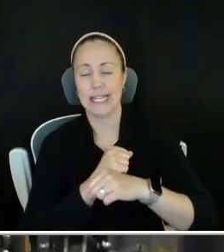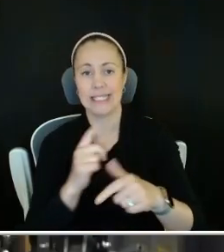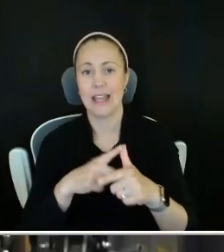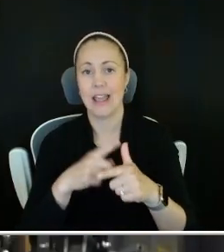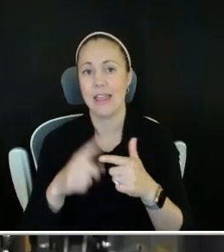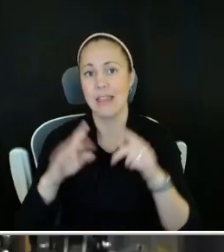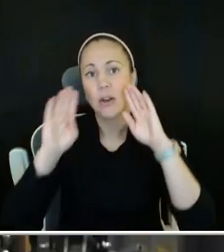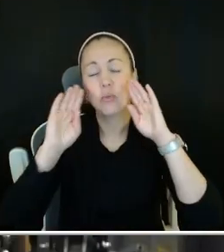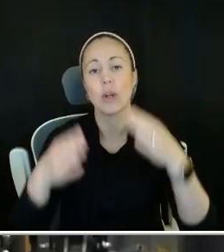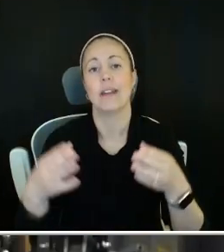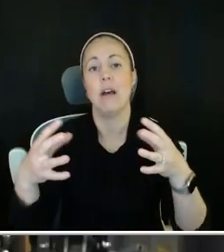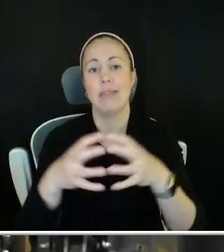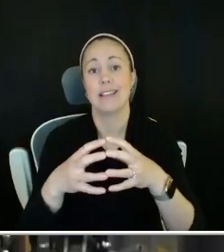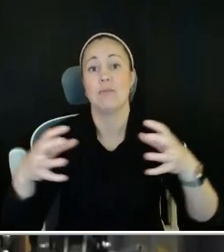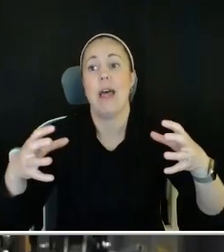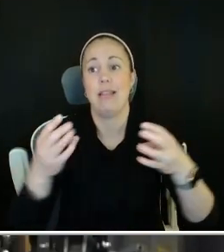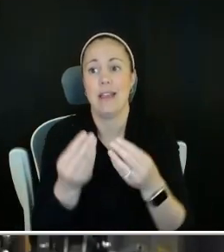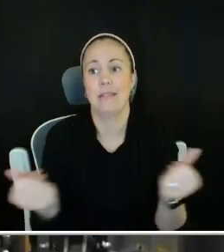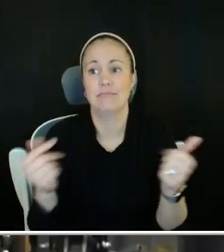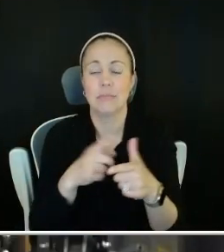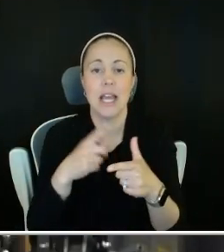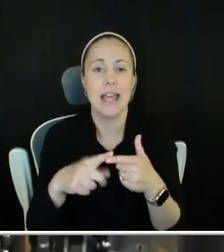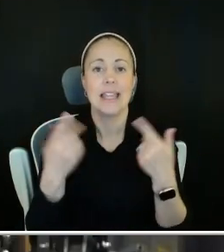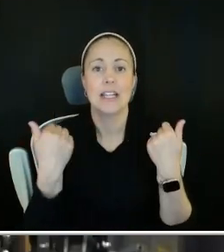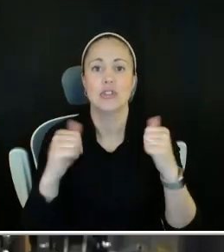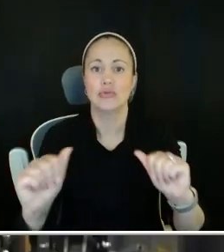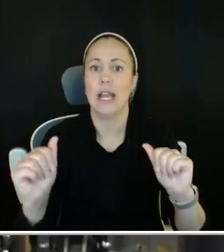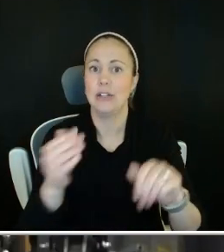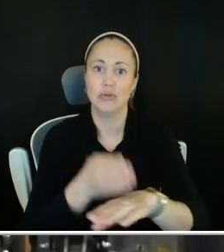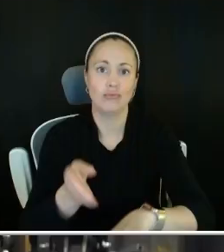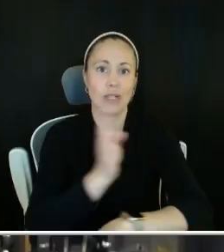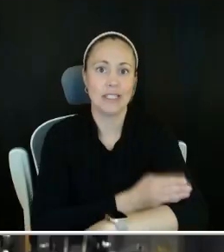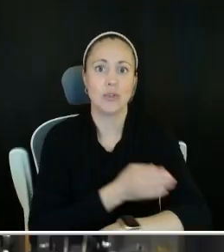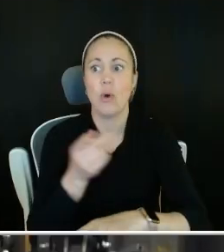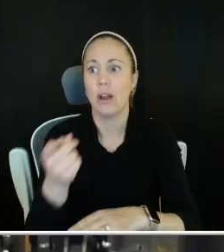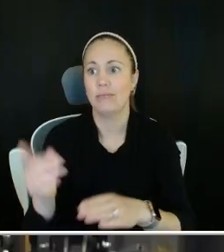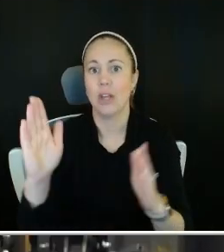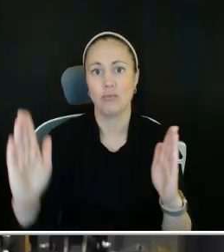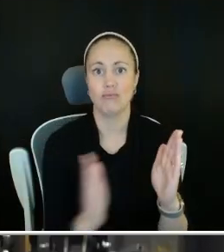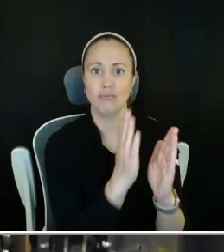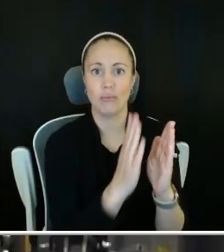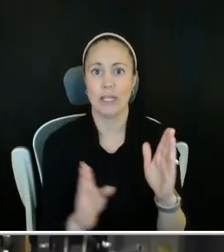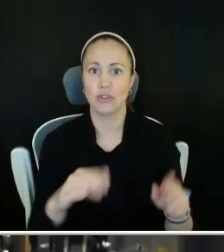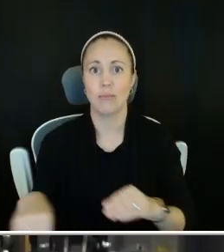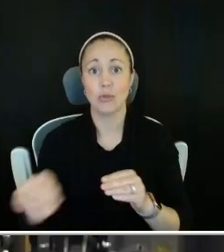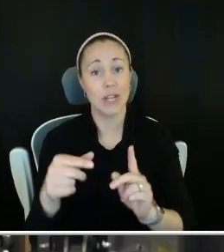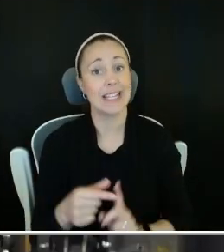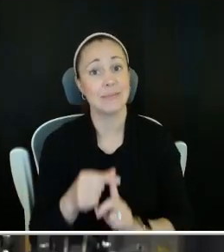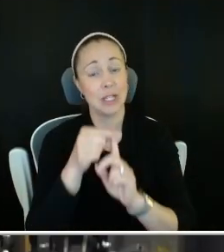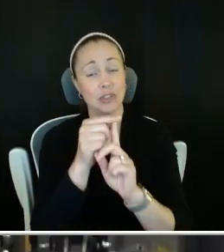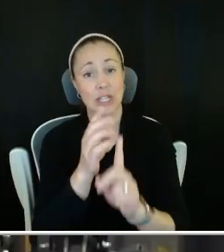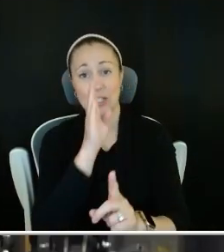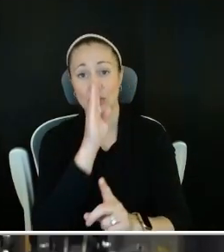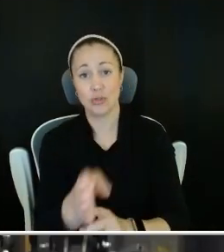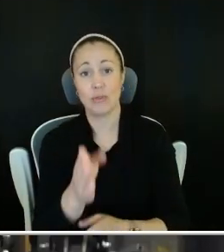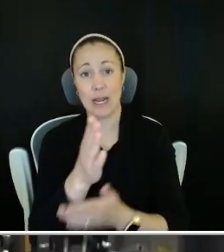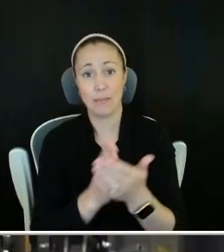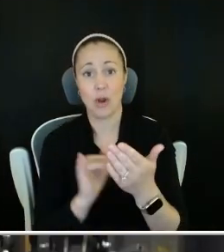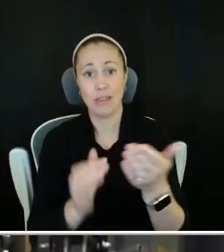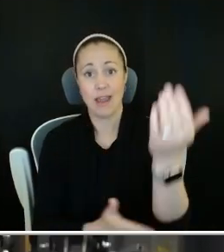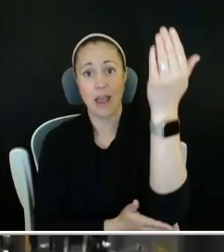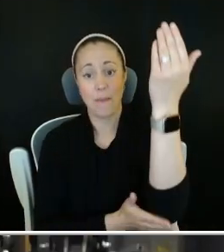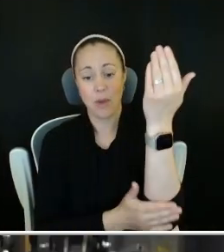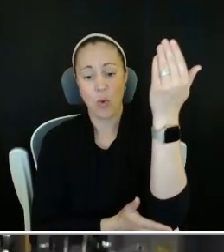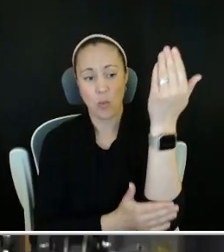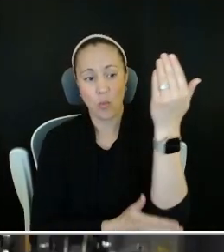just gradually restoring the range of motion of their arm, especially the straightening part, or what's called elbow extension. That's the most critical